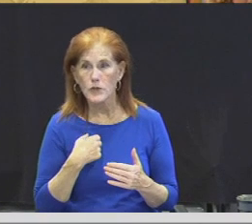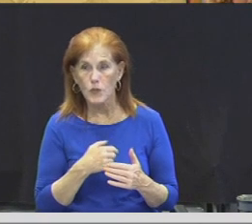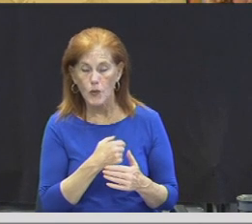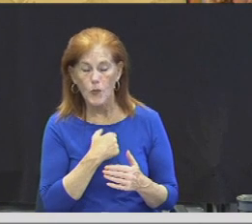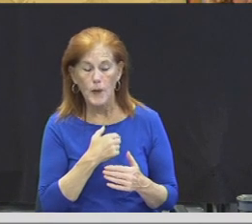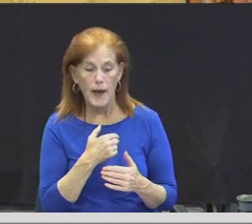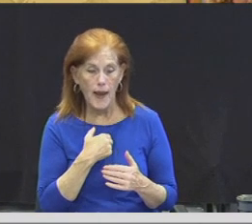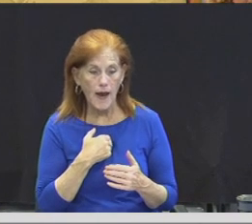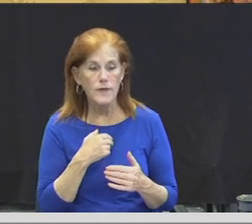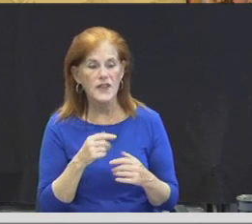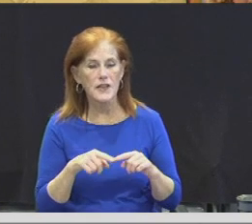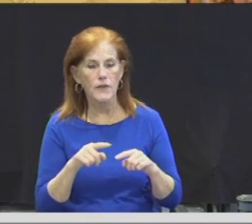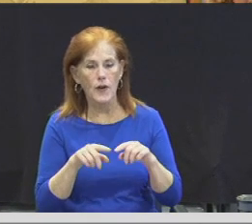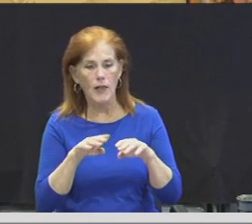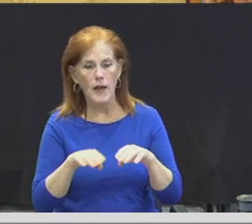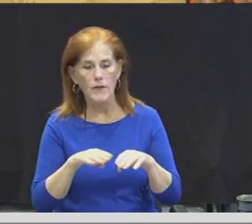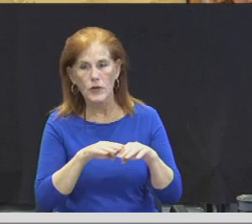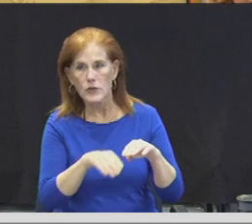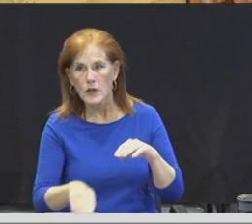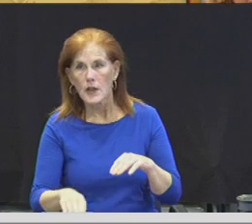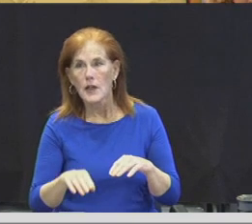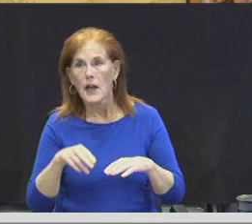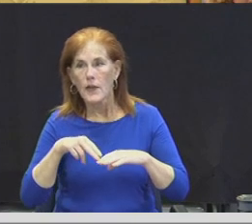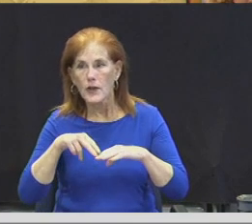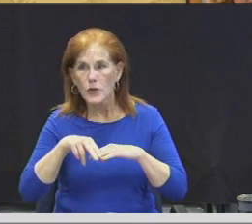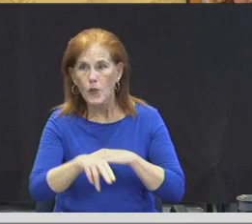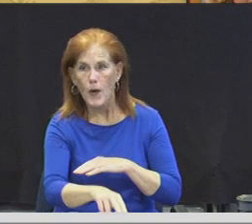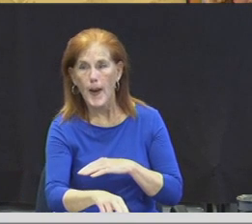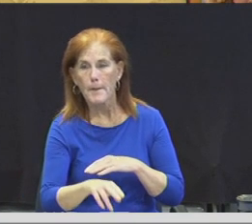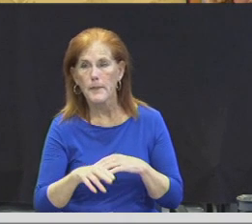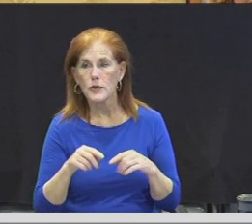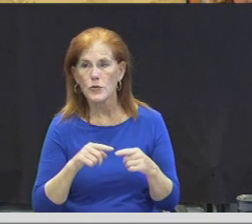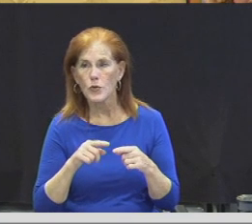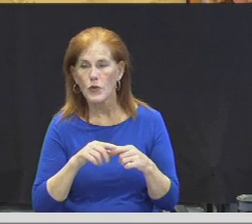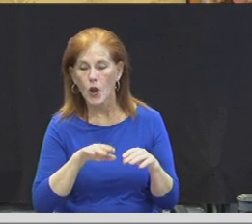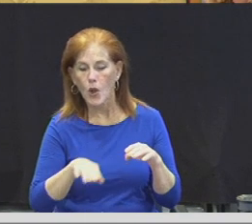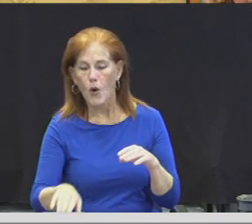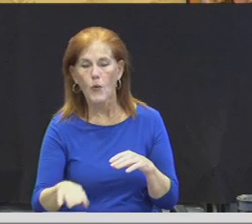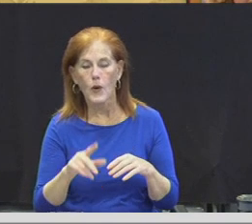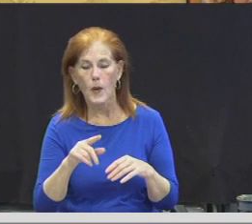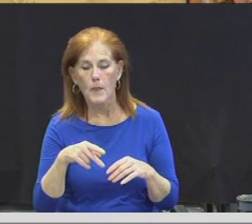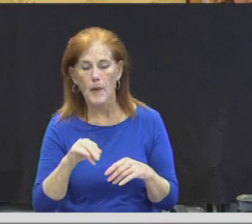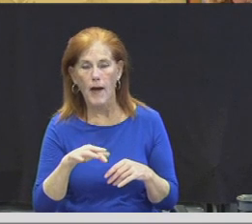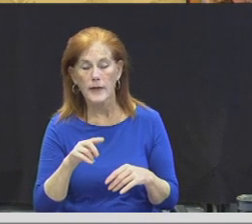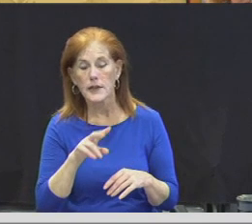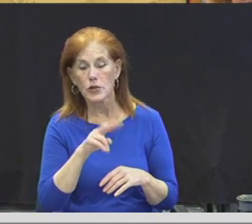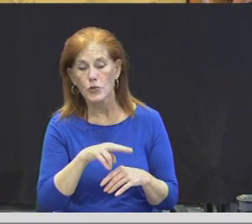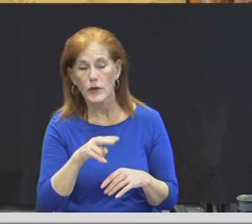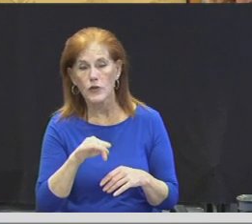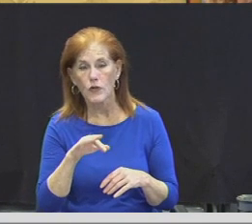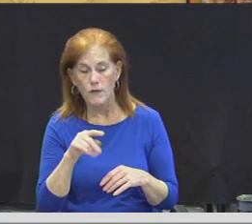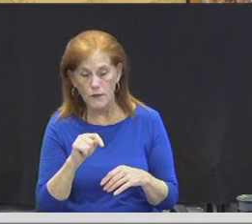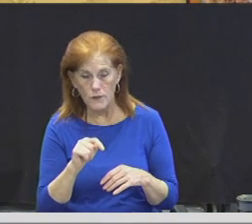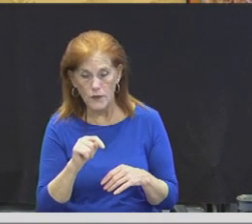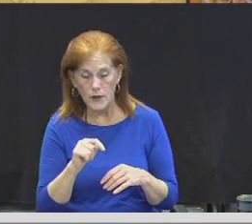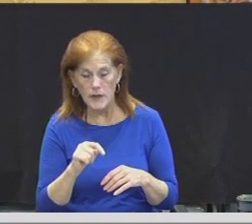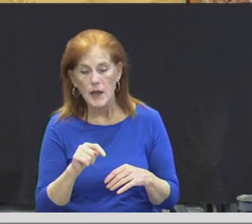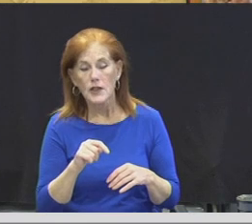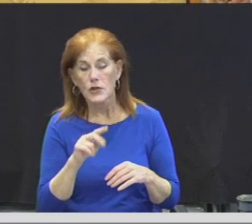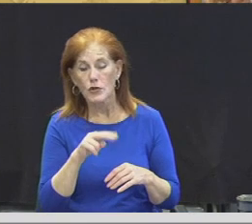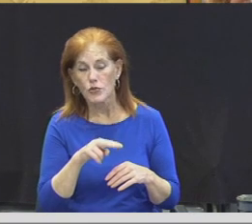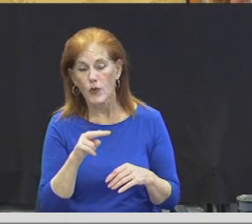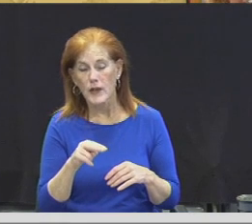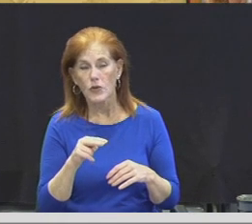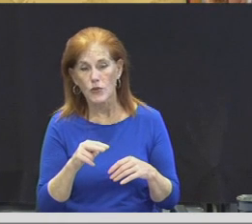grade transitions. You can see there's a ramp that brings you down to the lower pond level. Again, that's a 22-foot transition, so it's a pretty long ramp. We